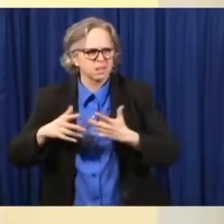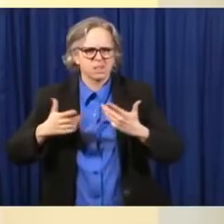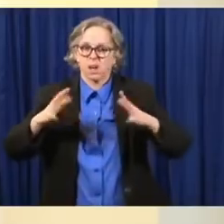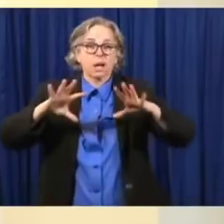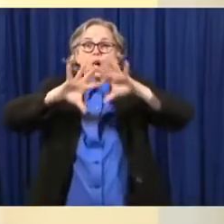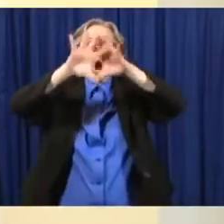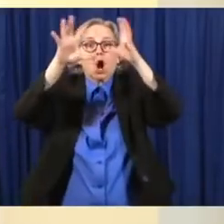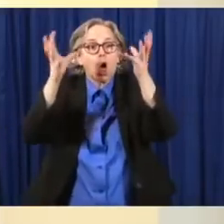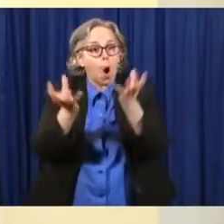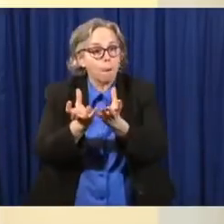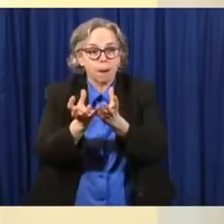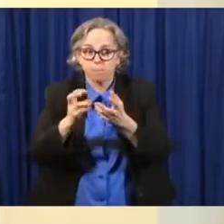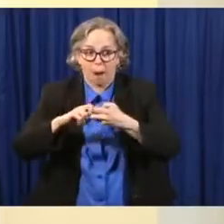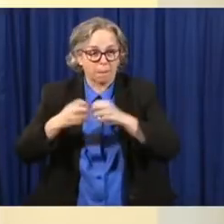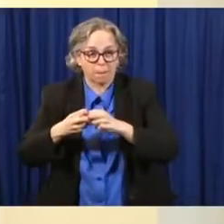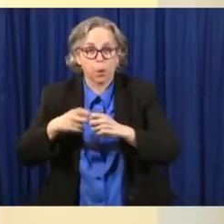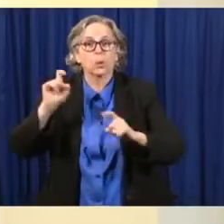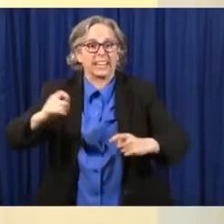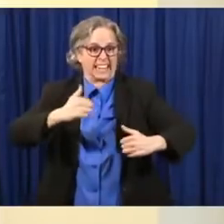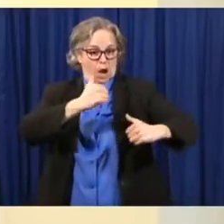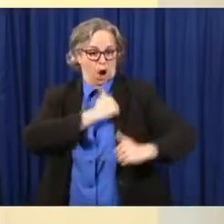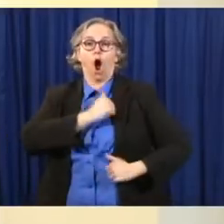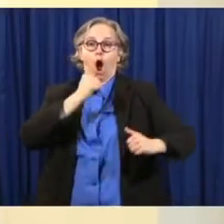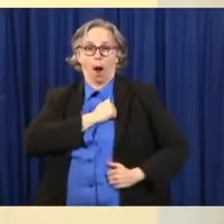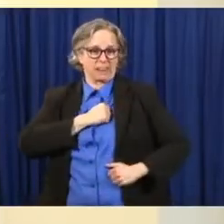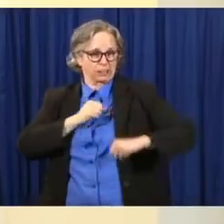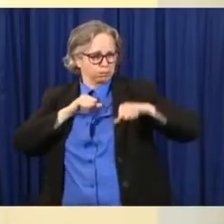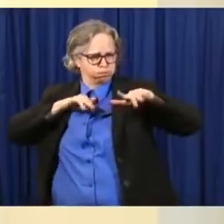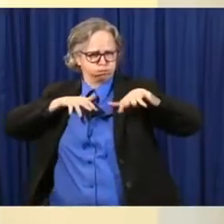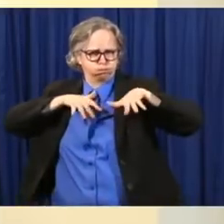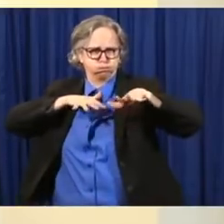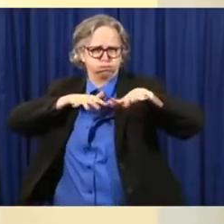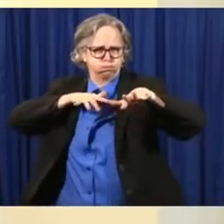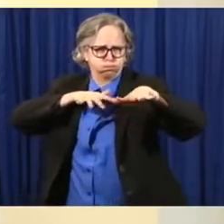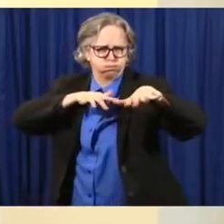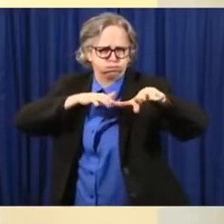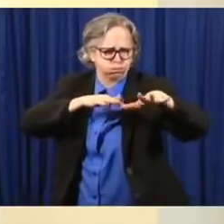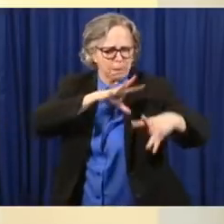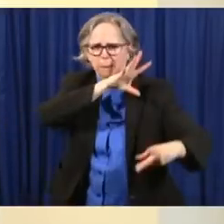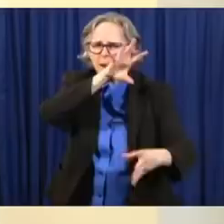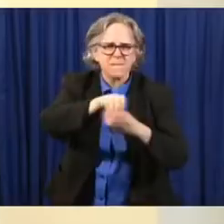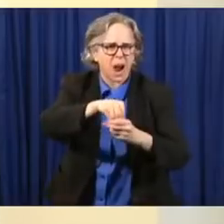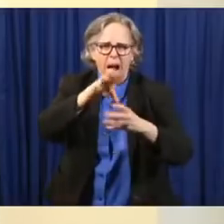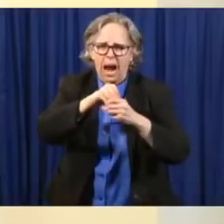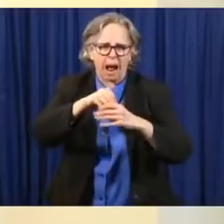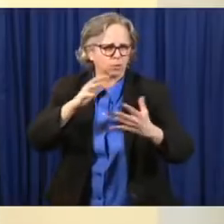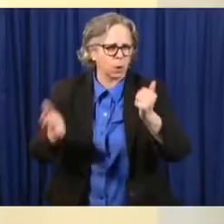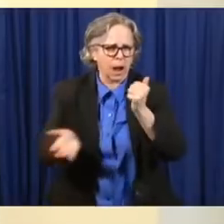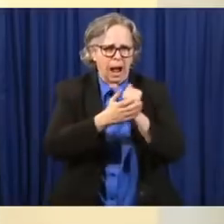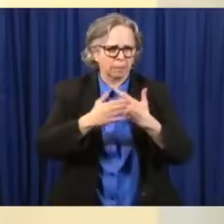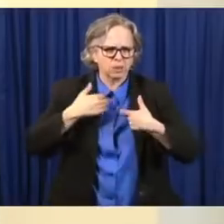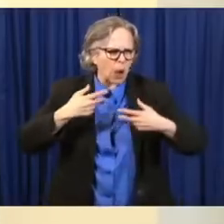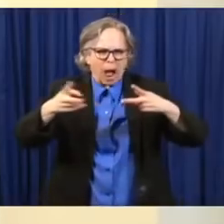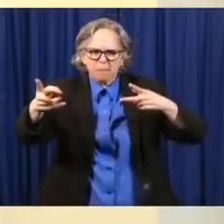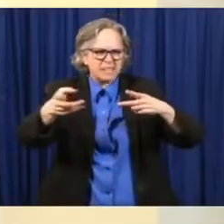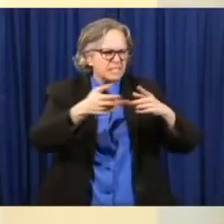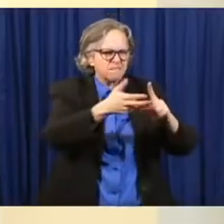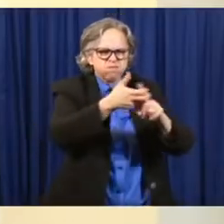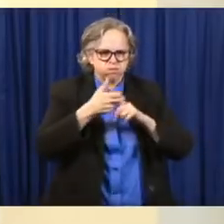need 10 to 15 people per 100,000 population. And that is the army we've been building and are continuing to build.